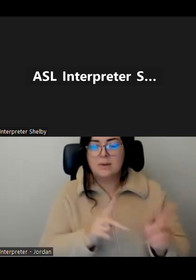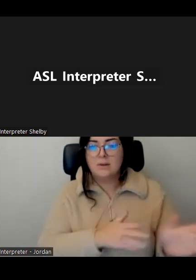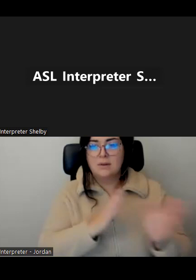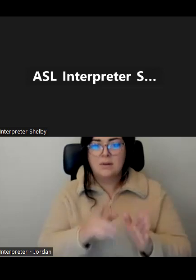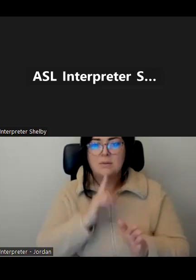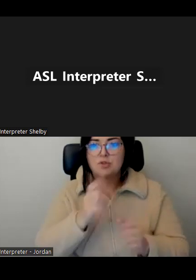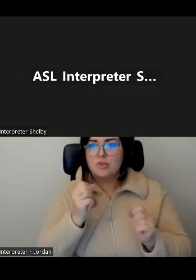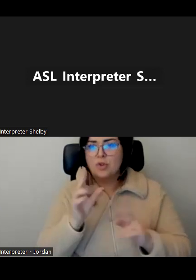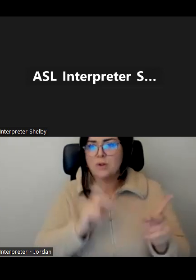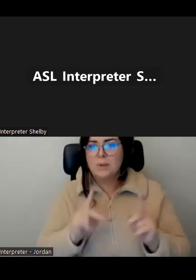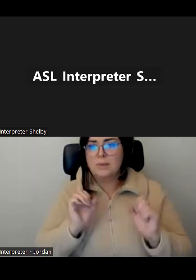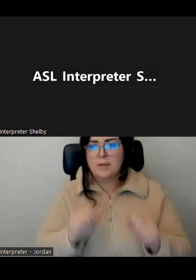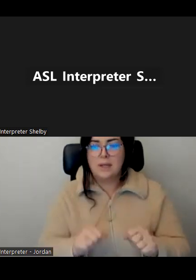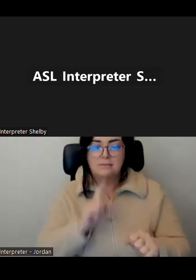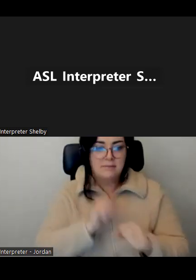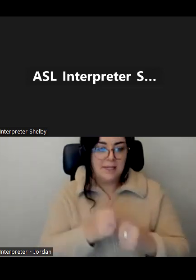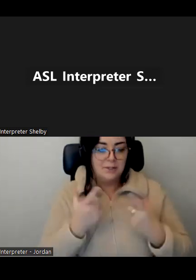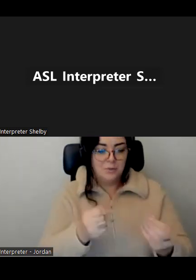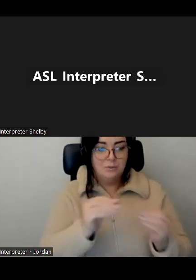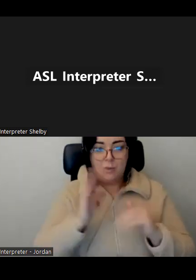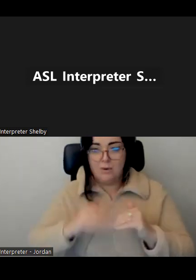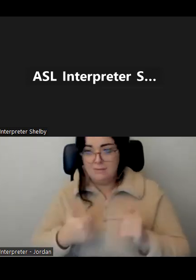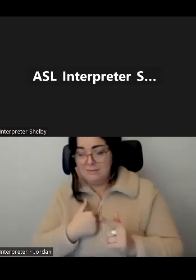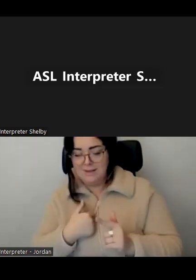those folks can do more than I can do.